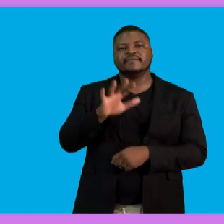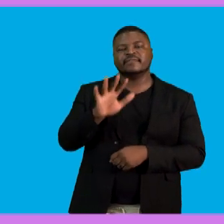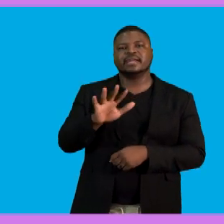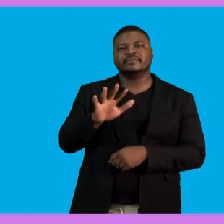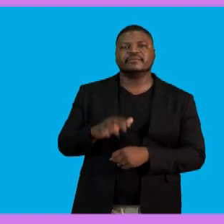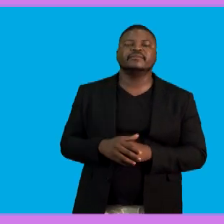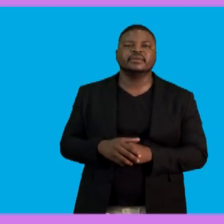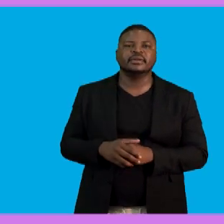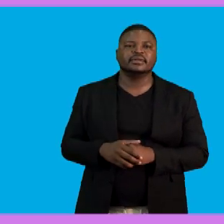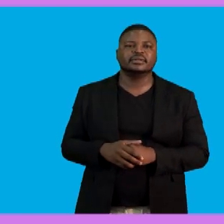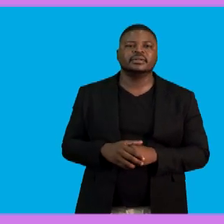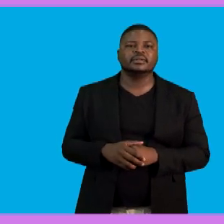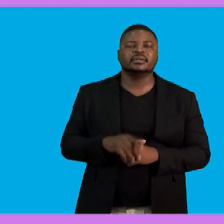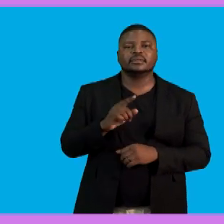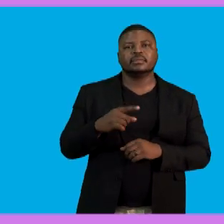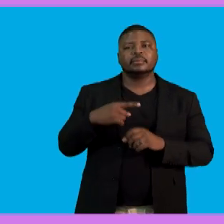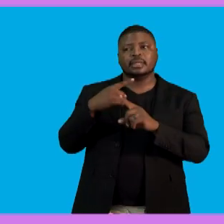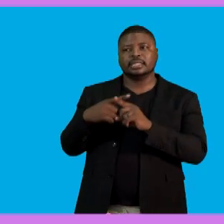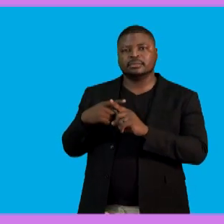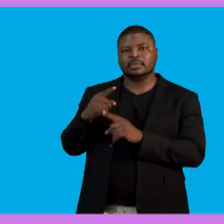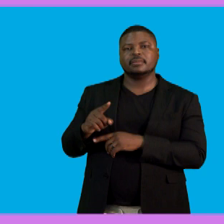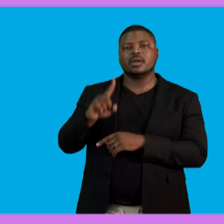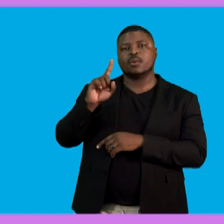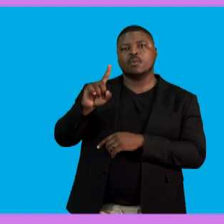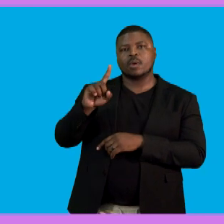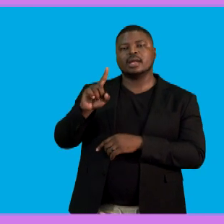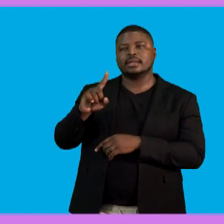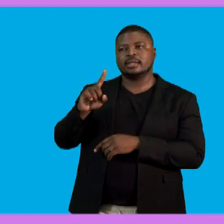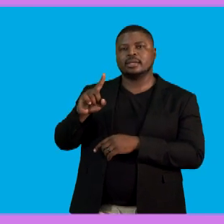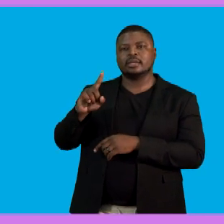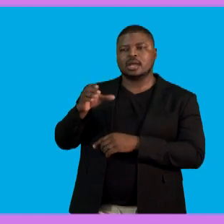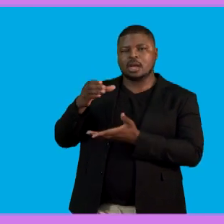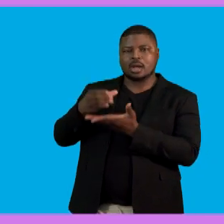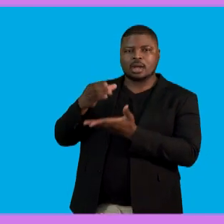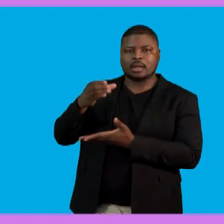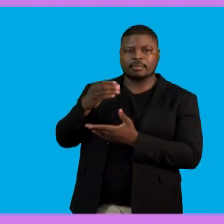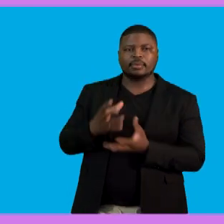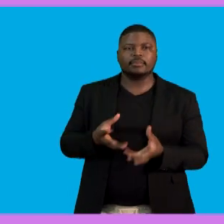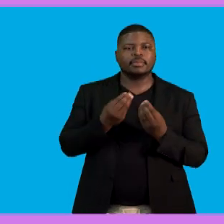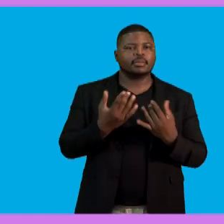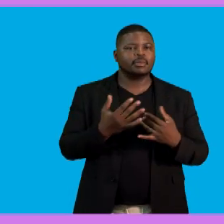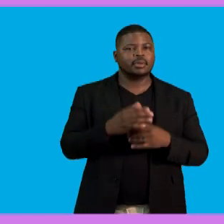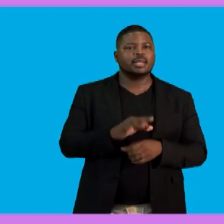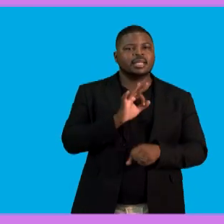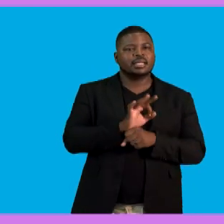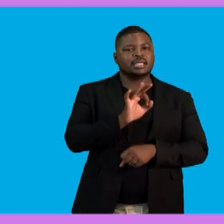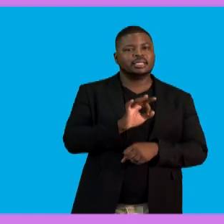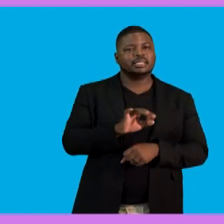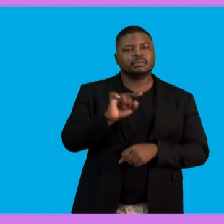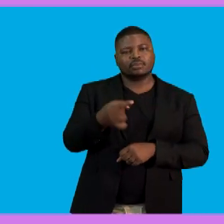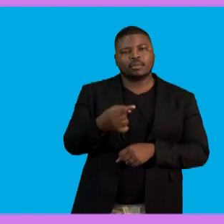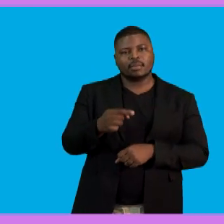13.5. It's 13.5 only. Then you multiply it by 1 cup, which will give us